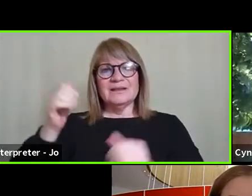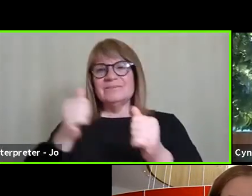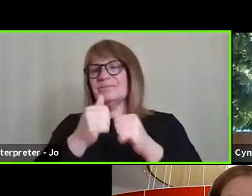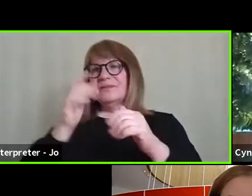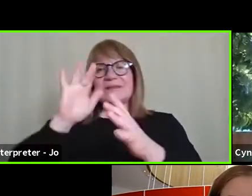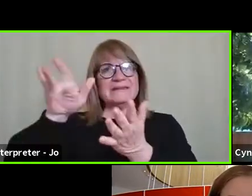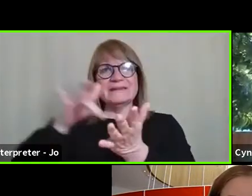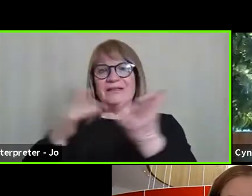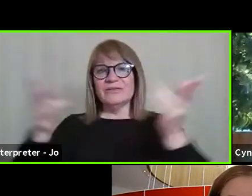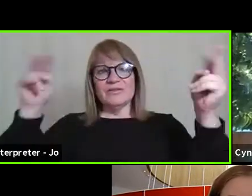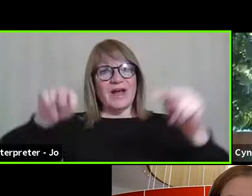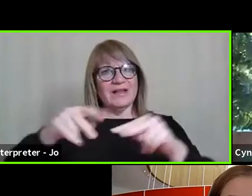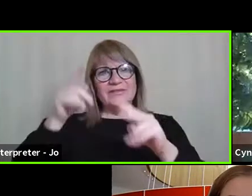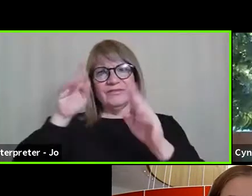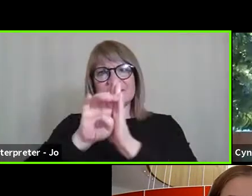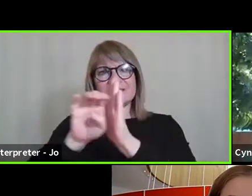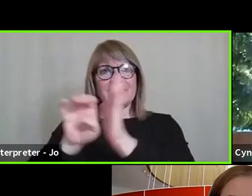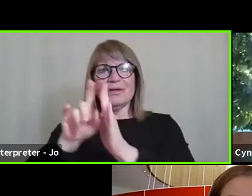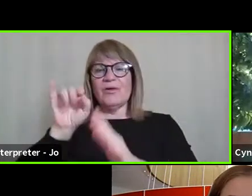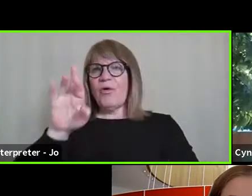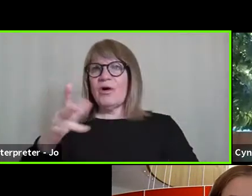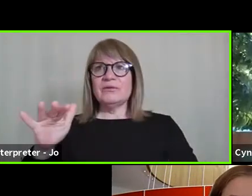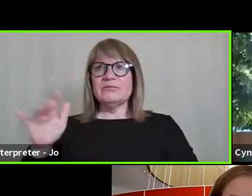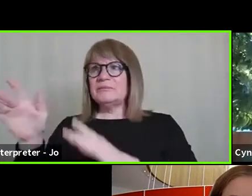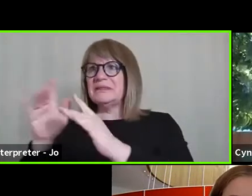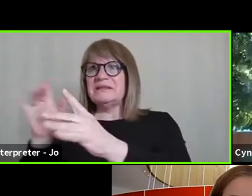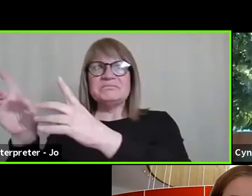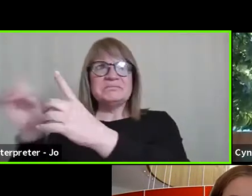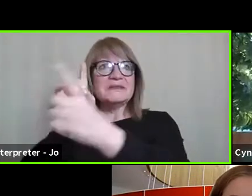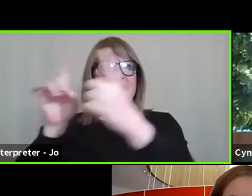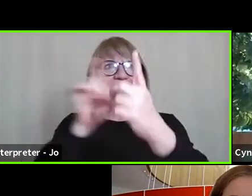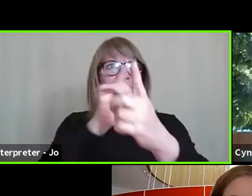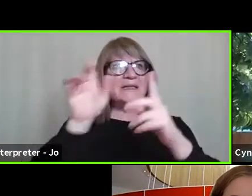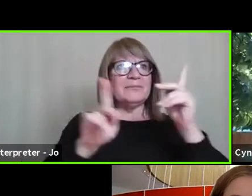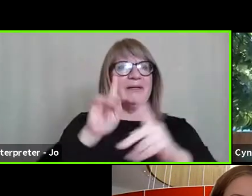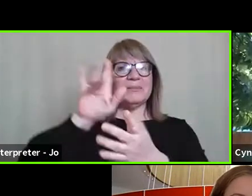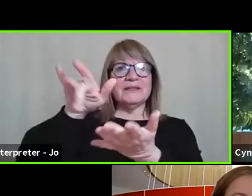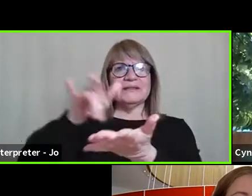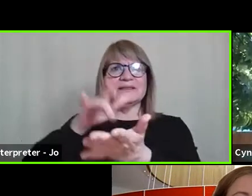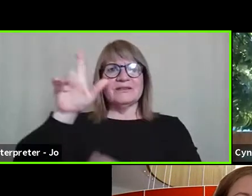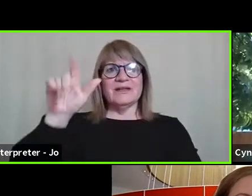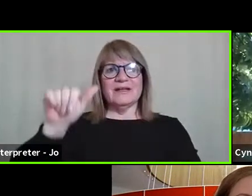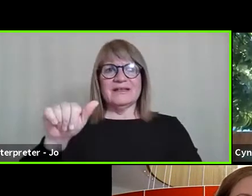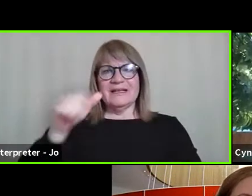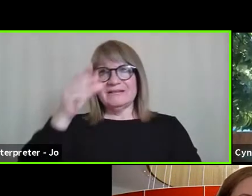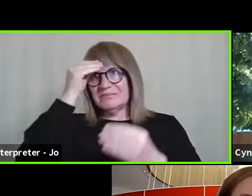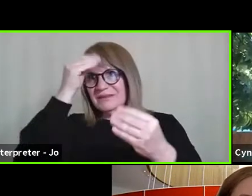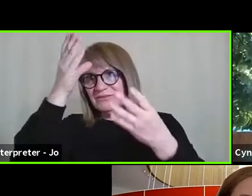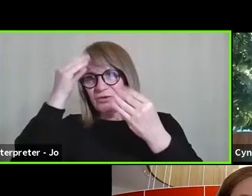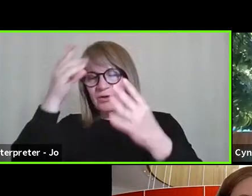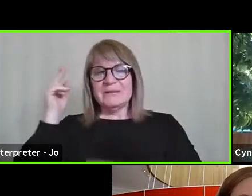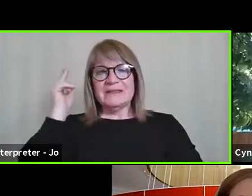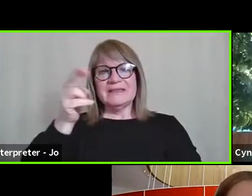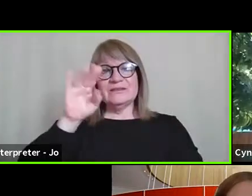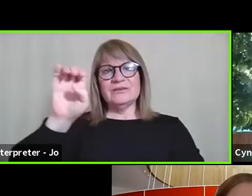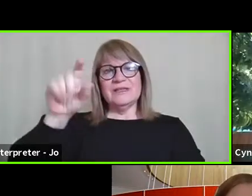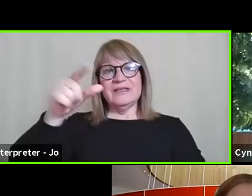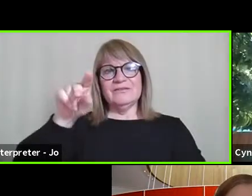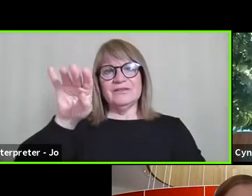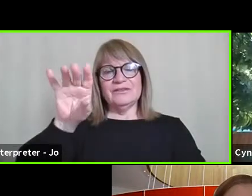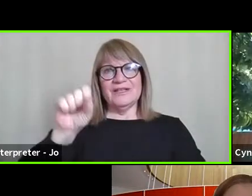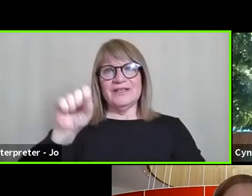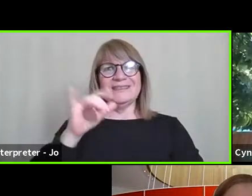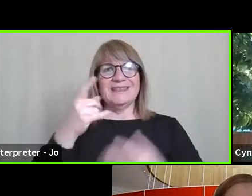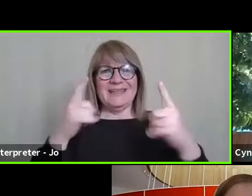example or we would be canvassing in southeast l.a and we would discuss this history and it happens very frequently